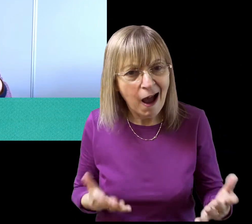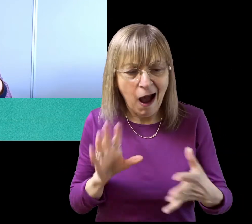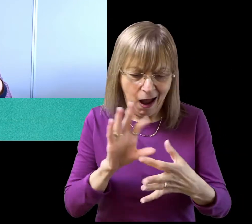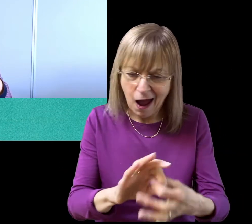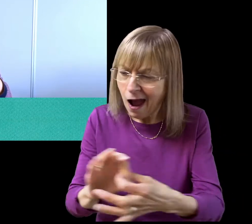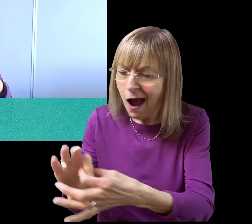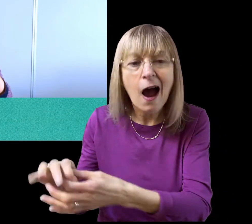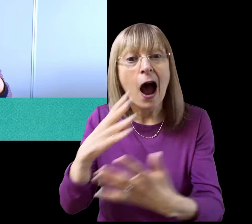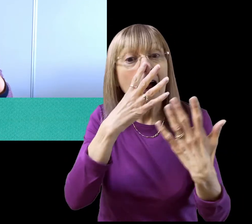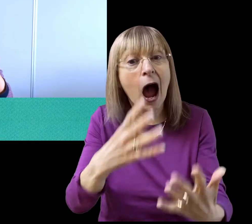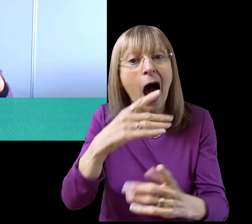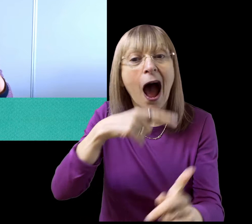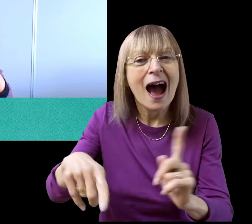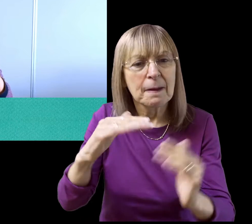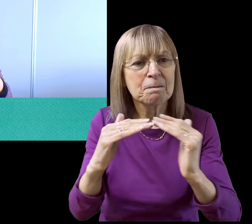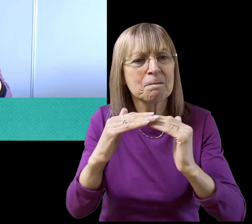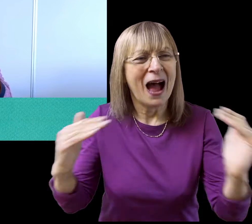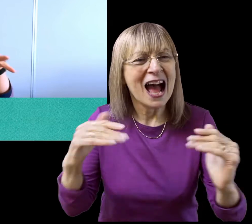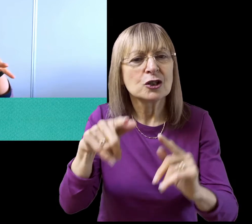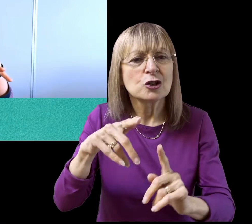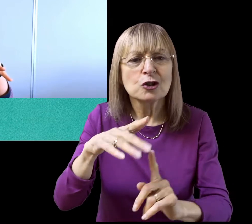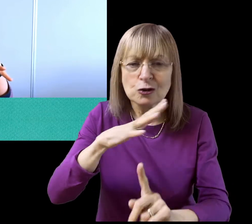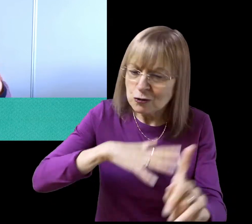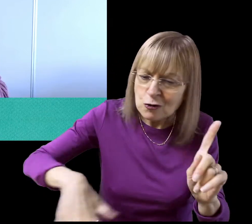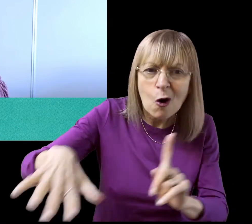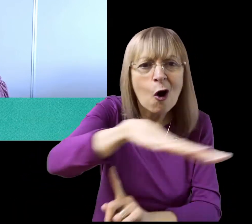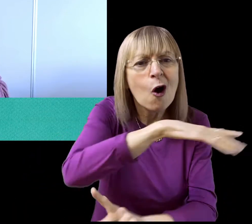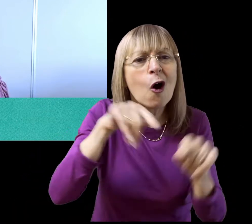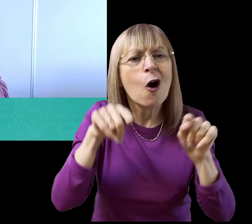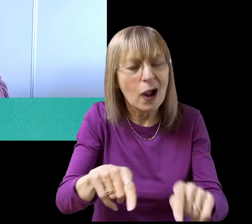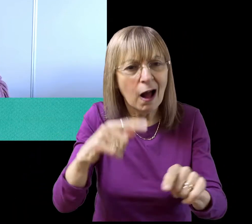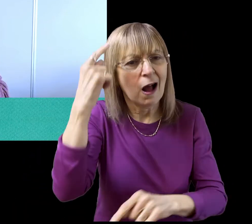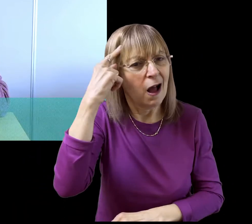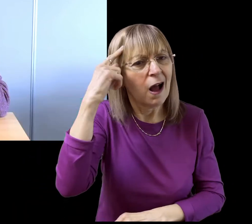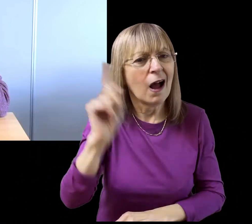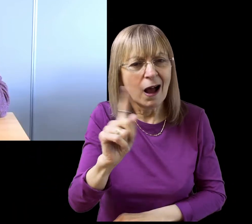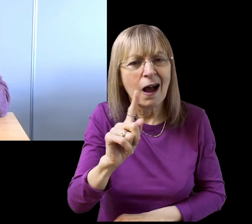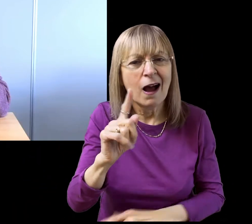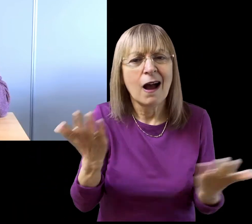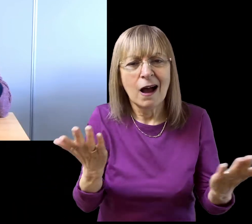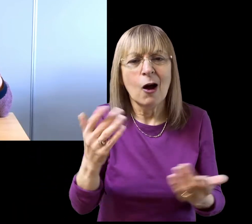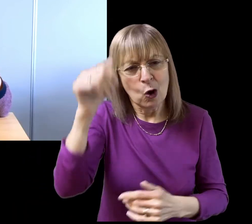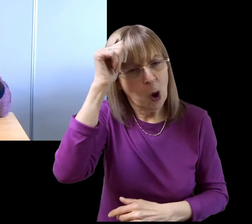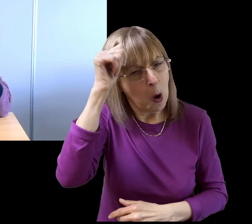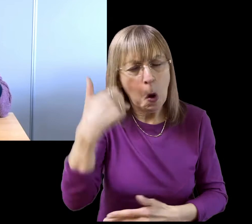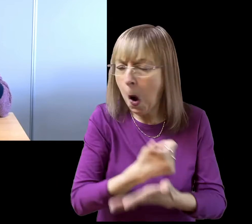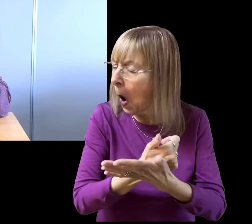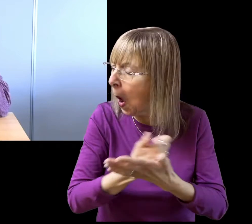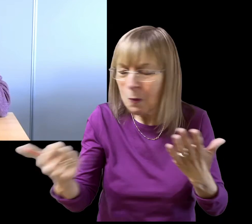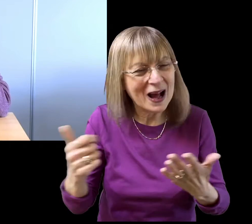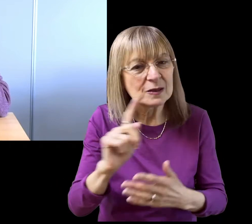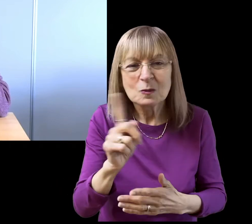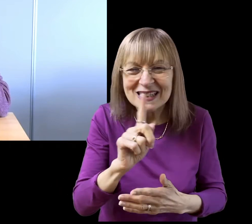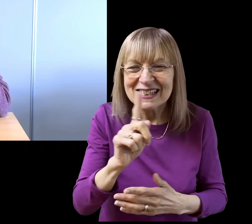for 9-year-olds has now matched up with that whole chain I just went through for 7-year-olds. So 9-year-olds, we know that that would end